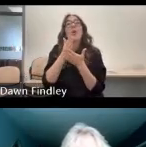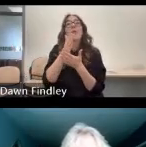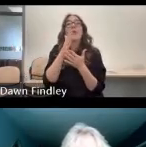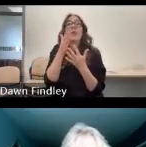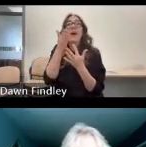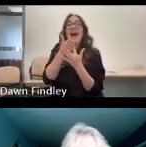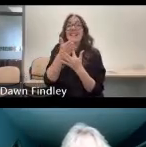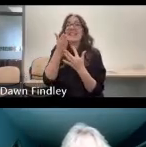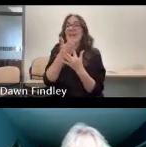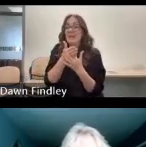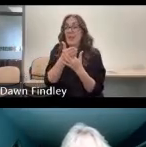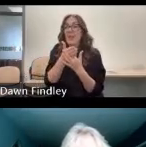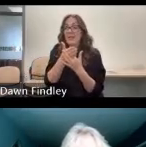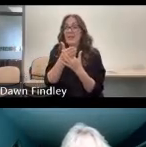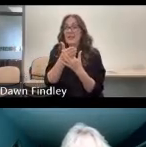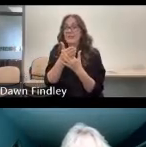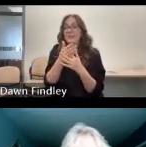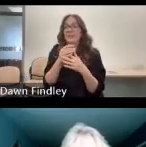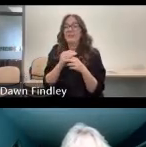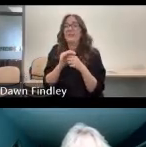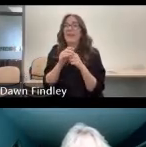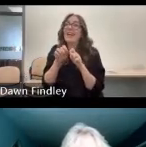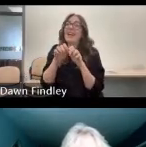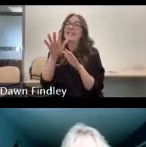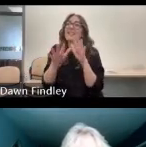in a similar order to